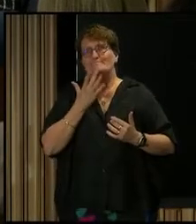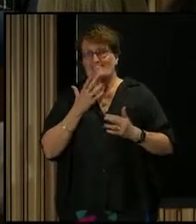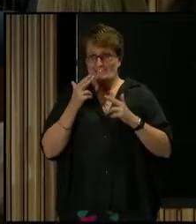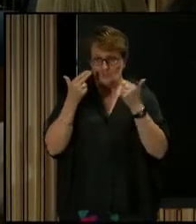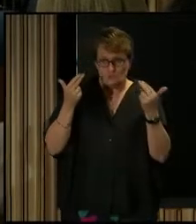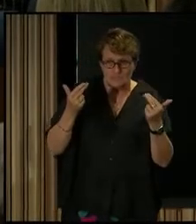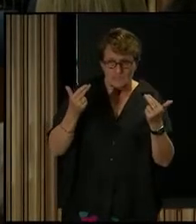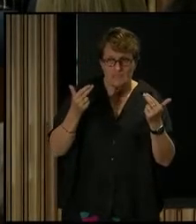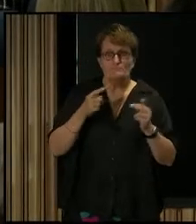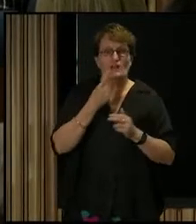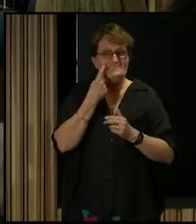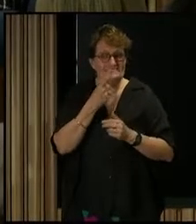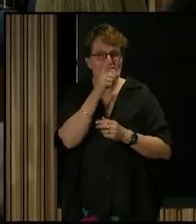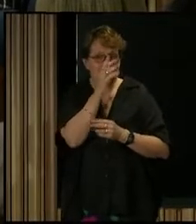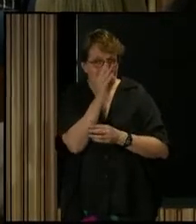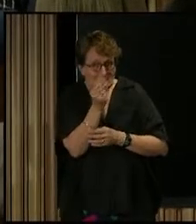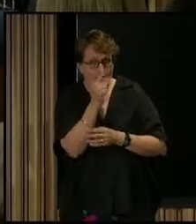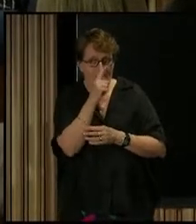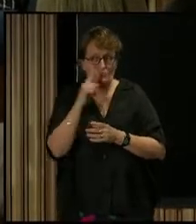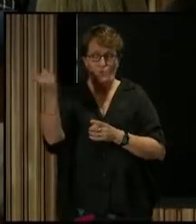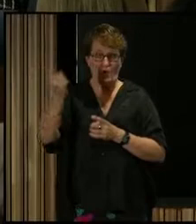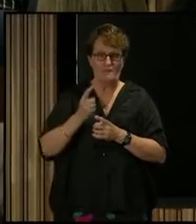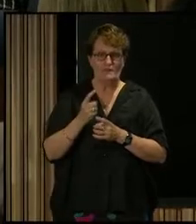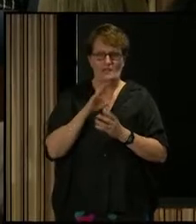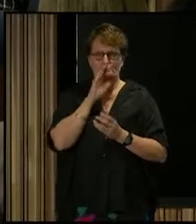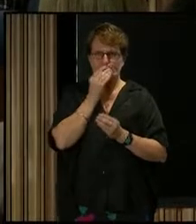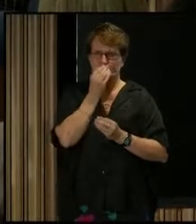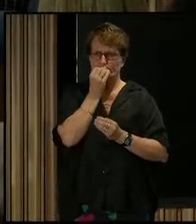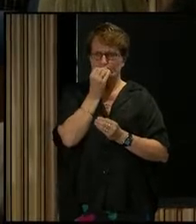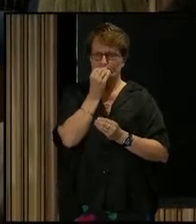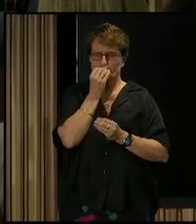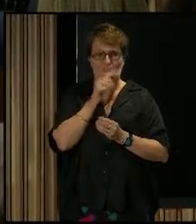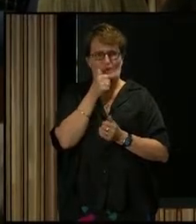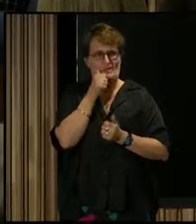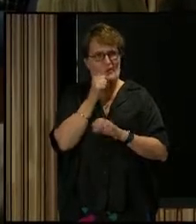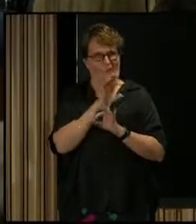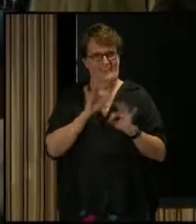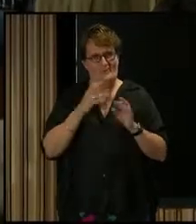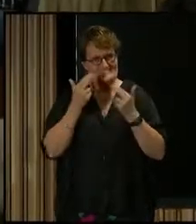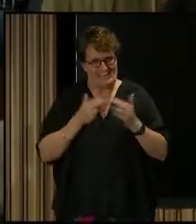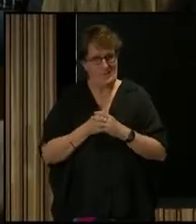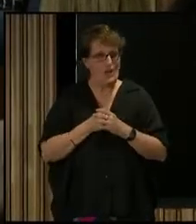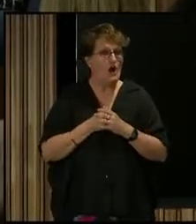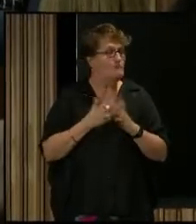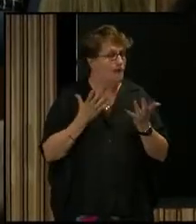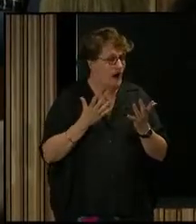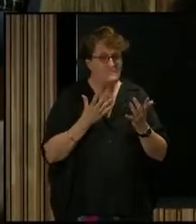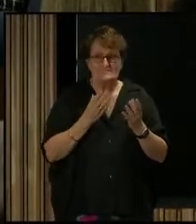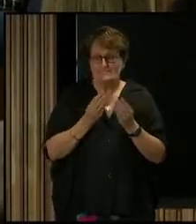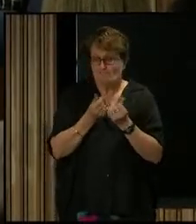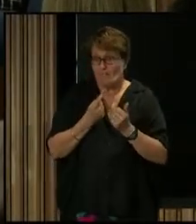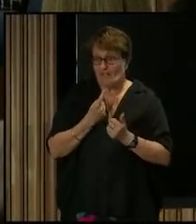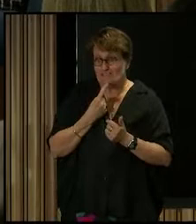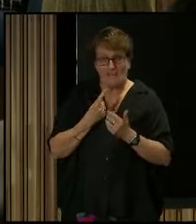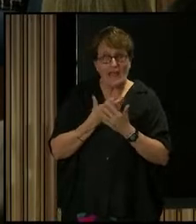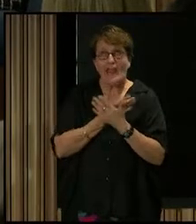see people come along to the show and not move their mouth at all. And then so I know there's no noise coming out. But something that I say at every single